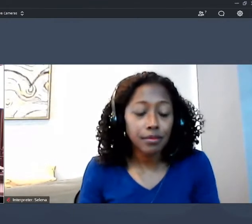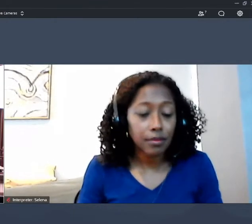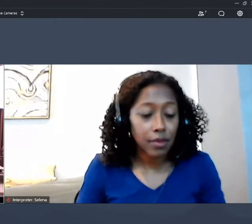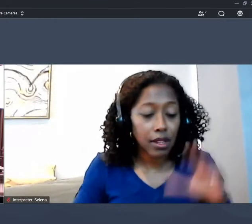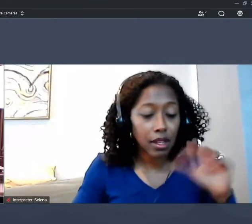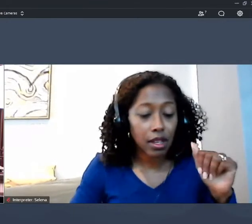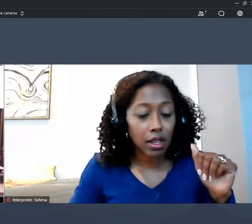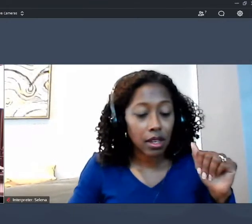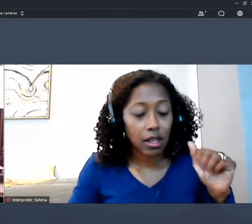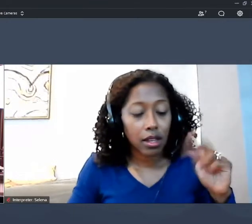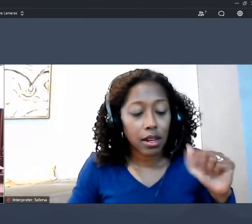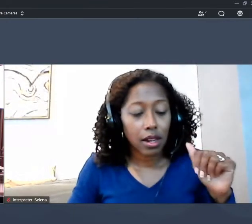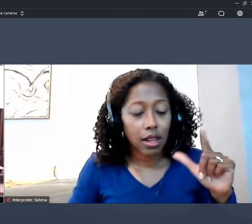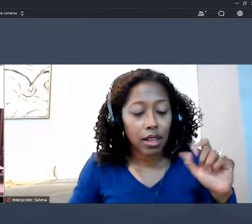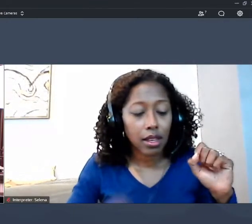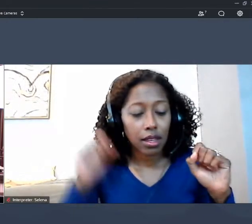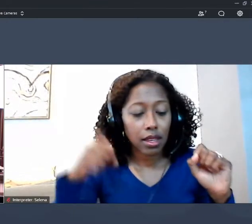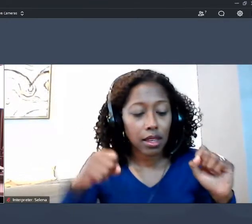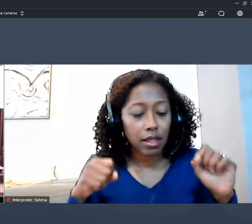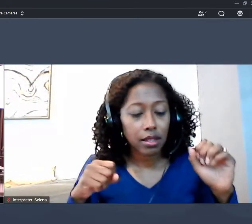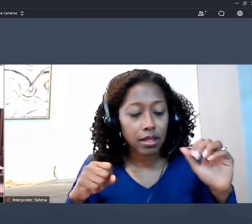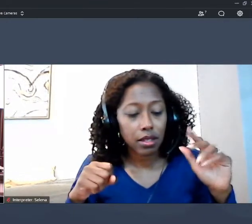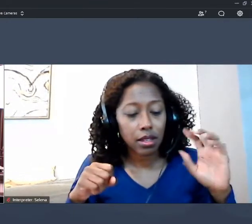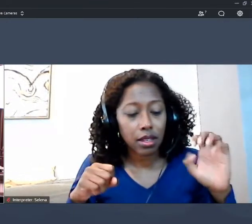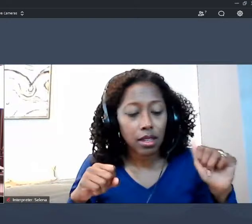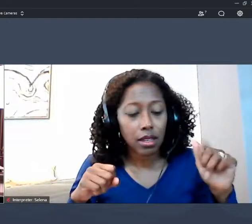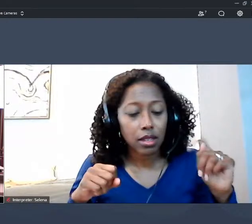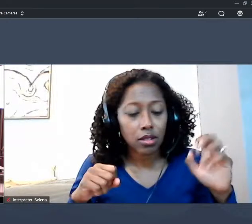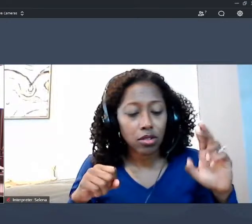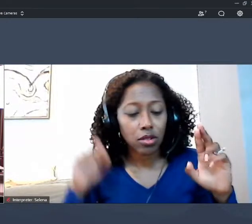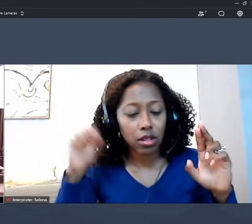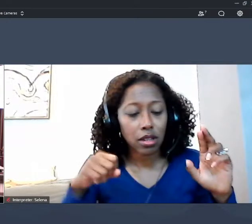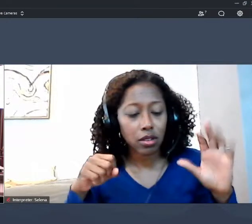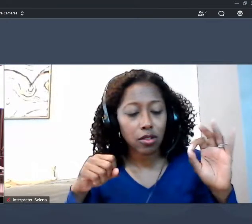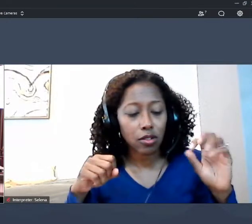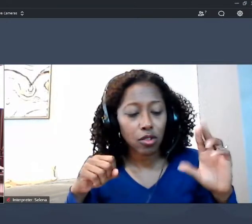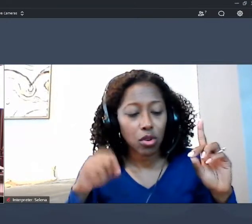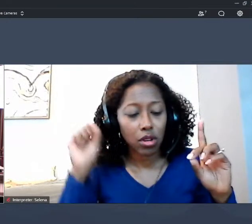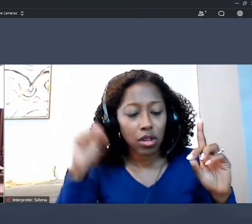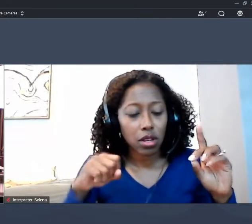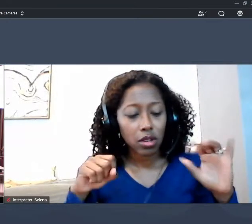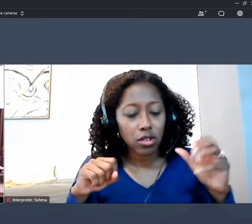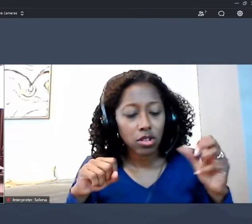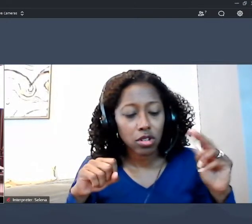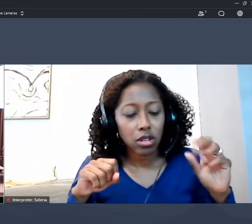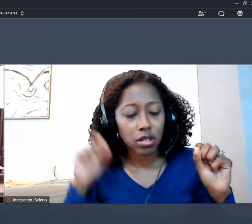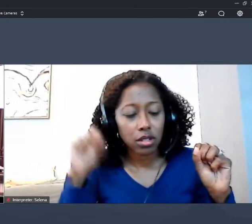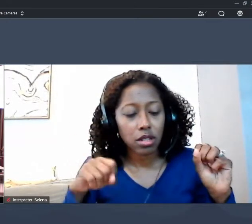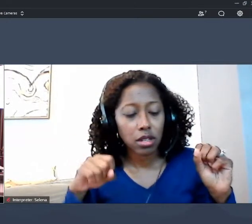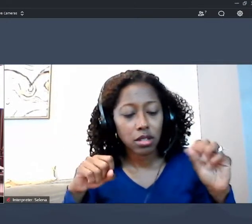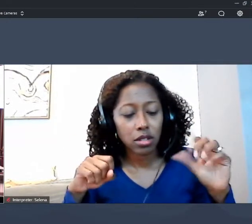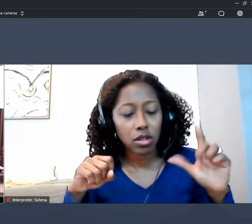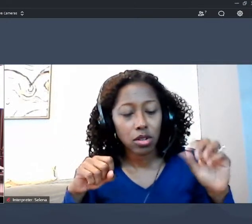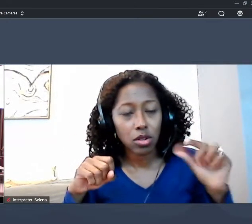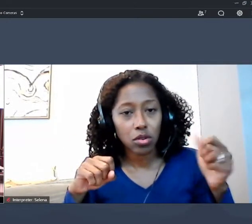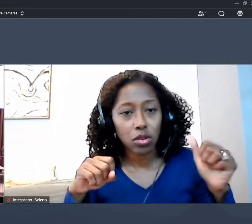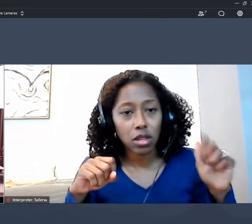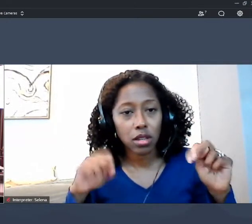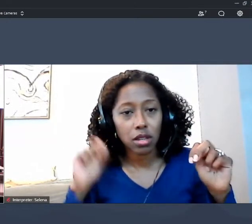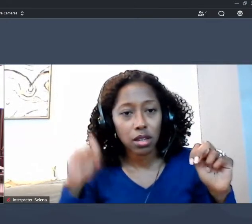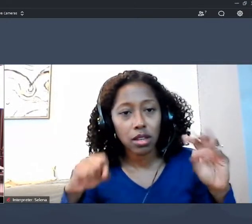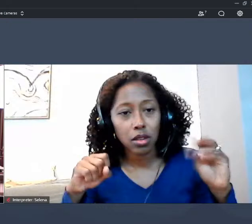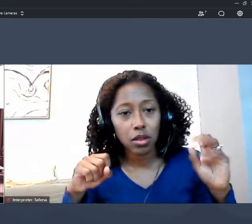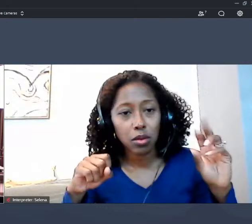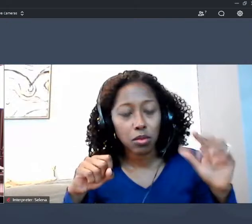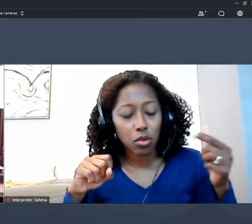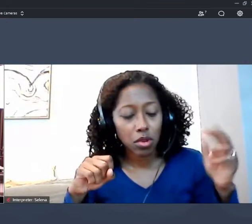Canale, yes. Easter Thomas, yes. Ford, yes. Johnson, yes. Jones, yes. Logan, yes. Morgan, yes.